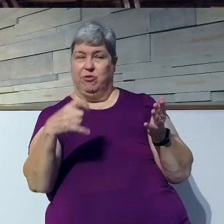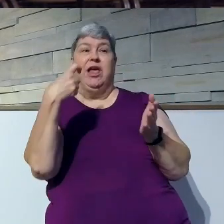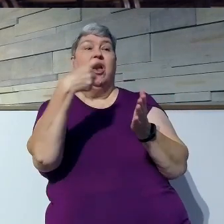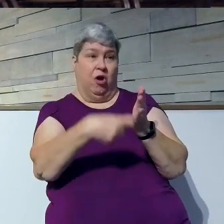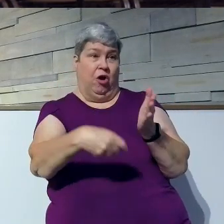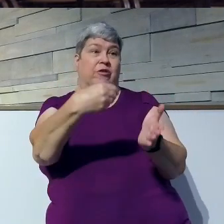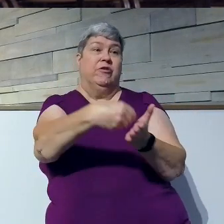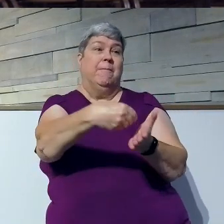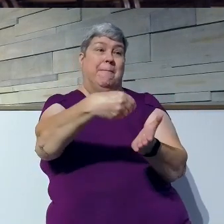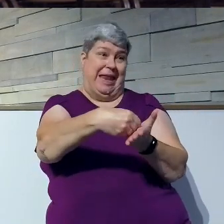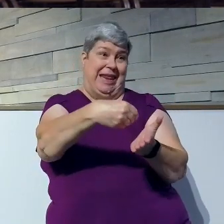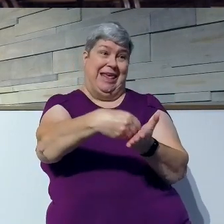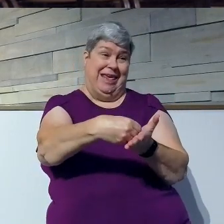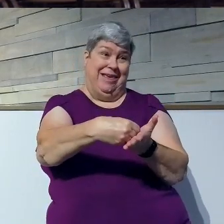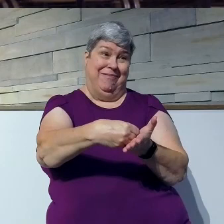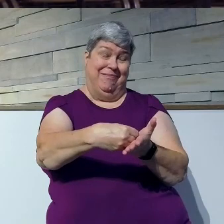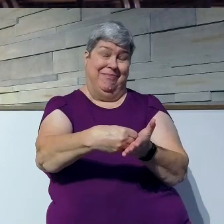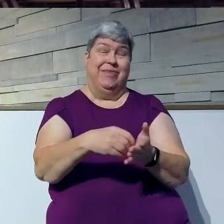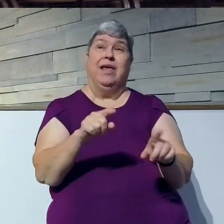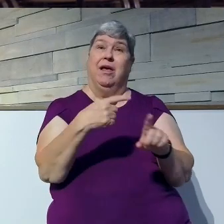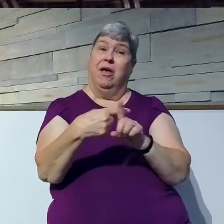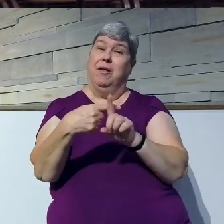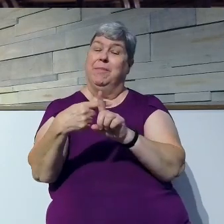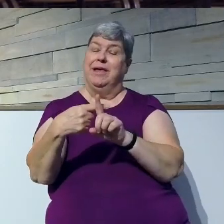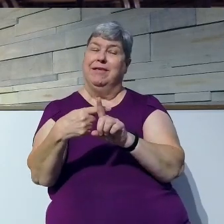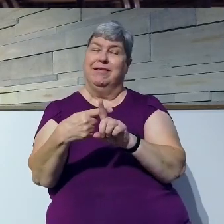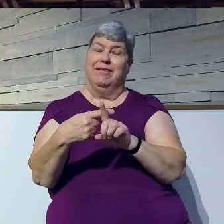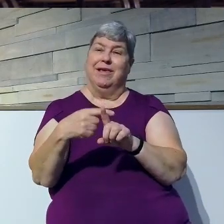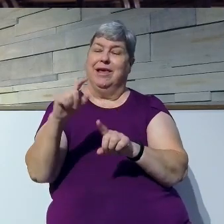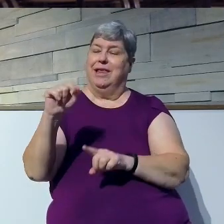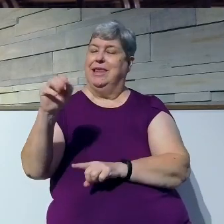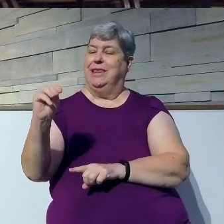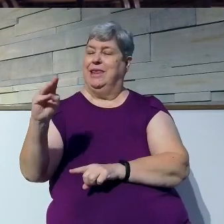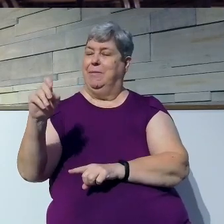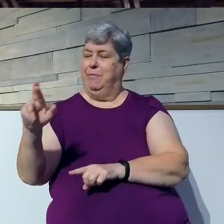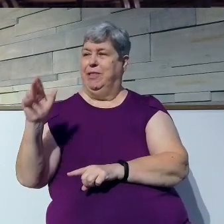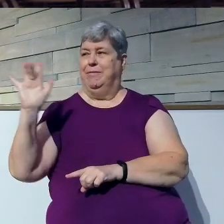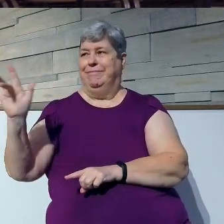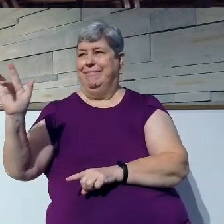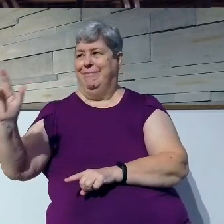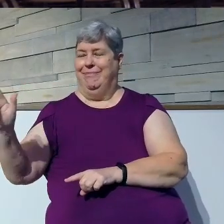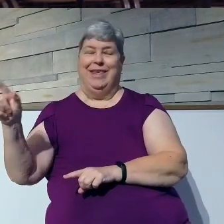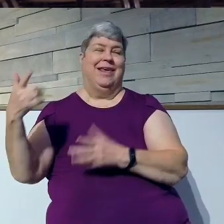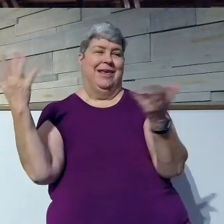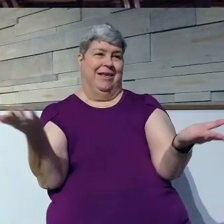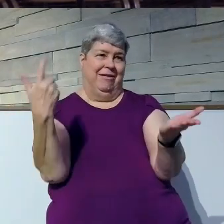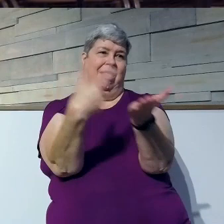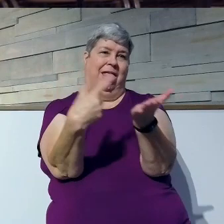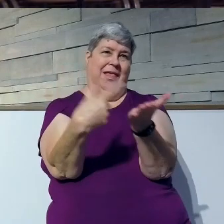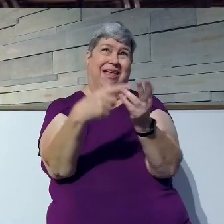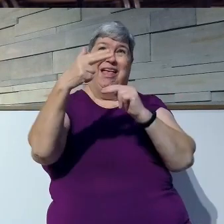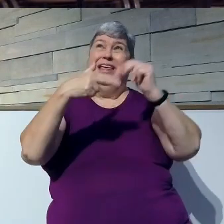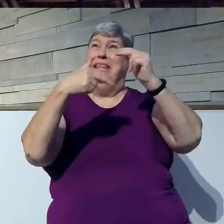Ministry cost money. And then on top of that, Tim Miller, bless his heart, gets up here and talks about how